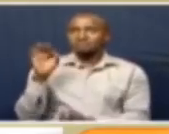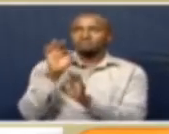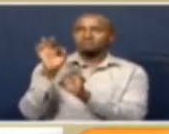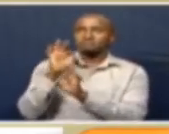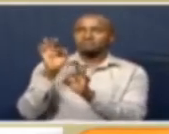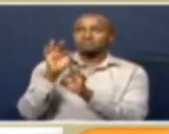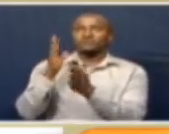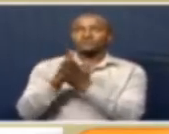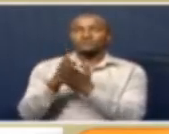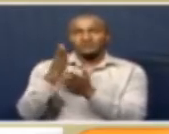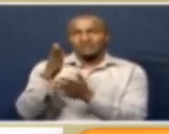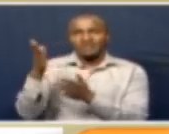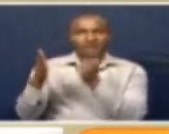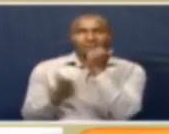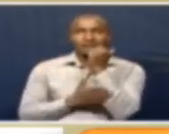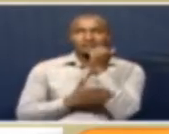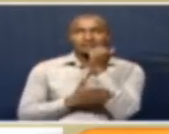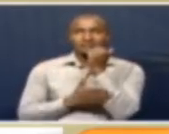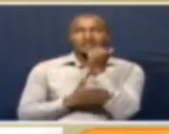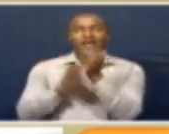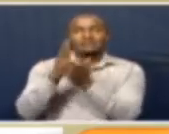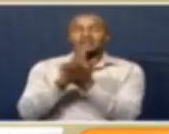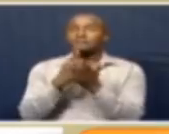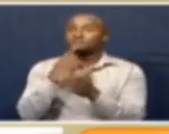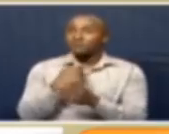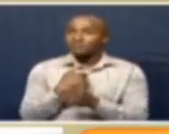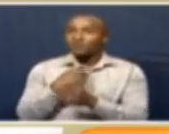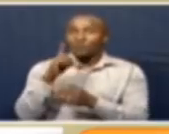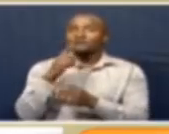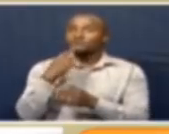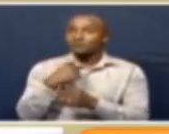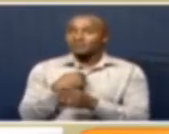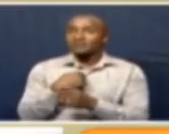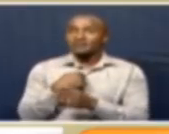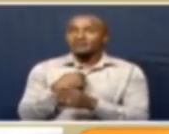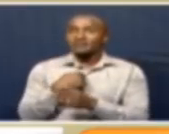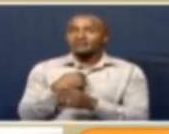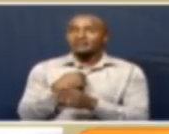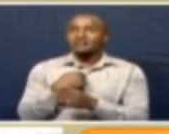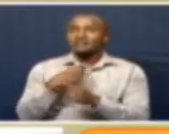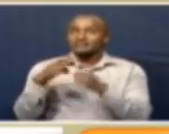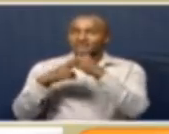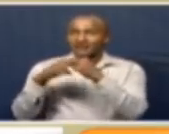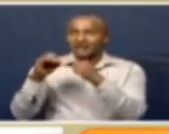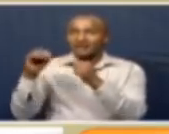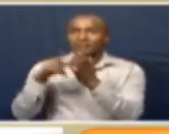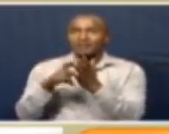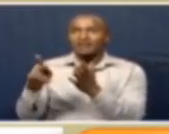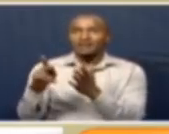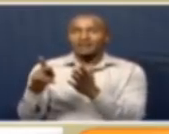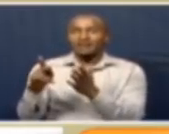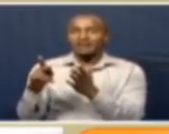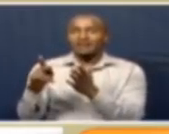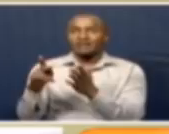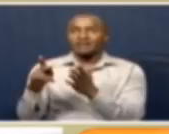it's actually very bad. Mm-hmm. Models were even telling me, there's one who told me she got paid 700 shillings for an ad